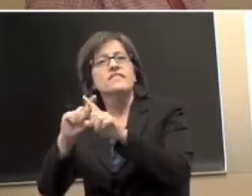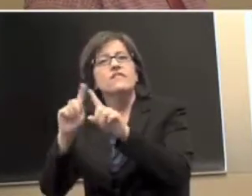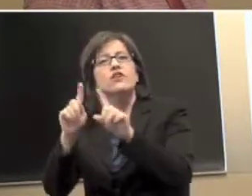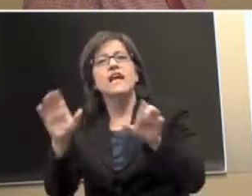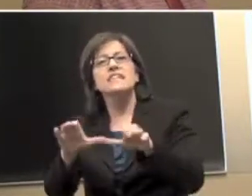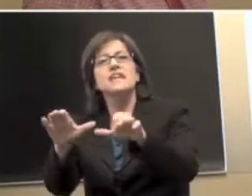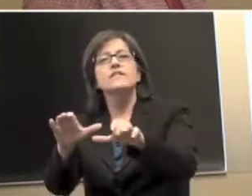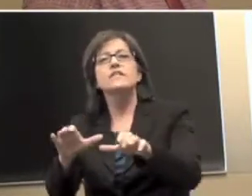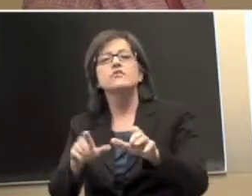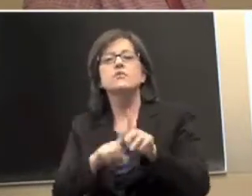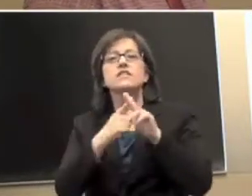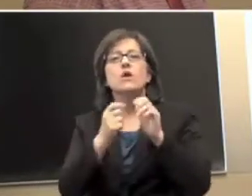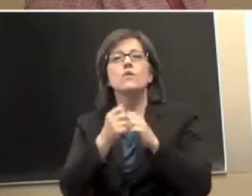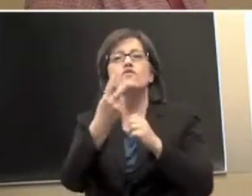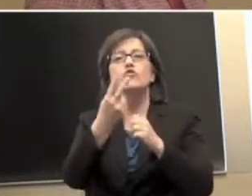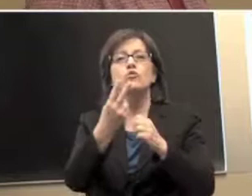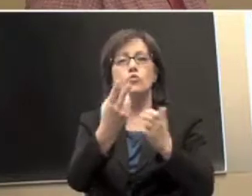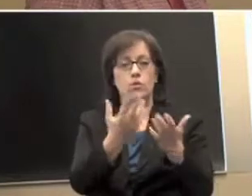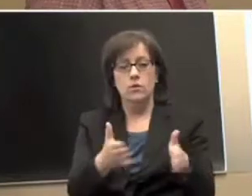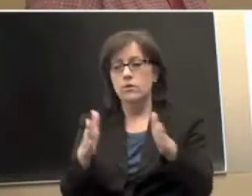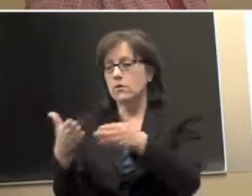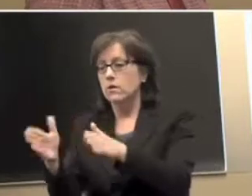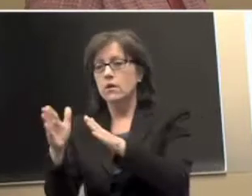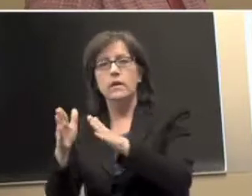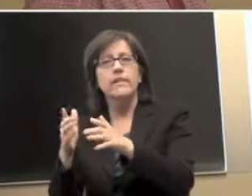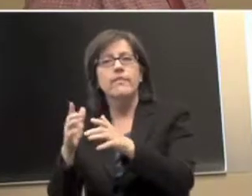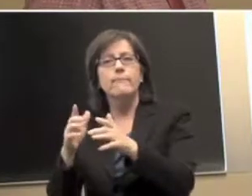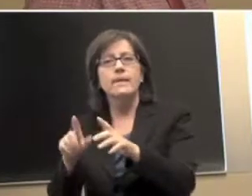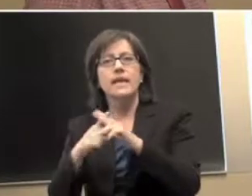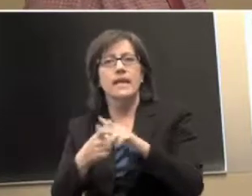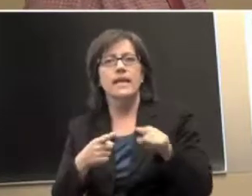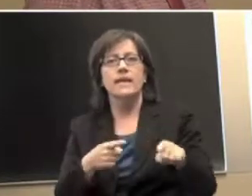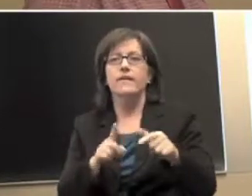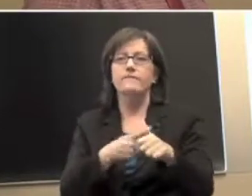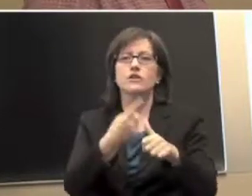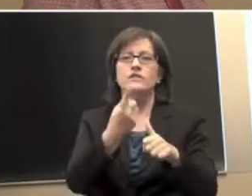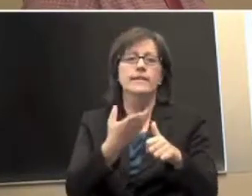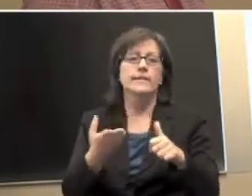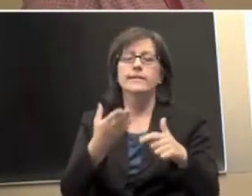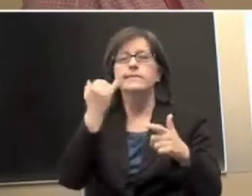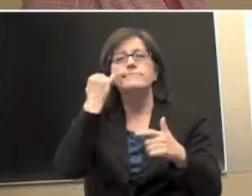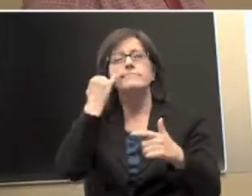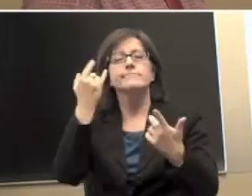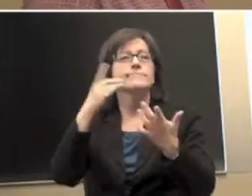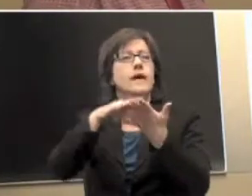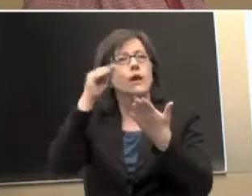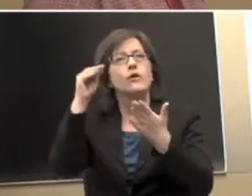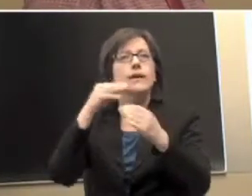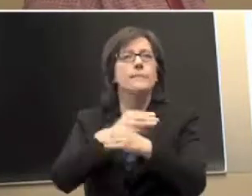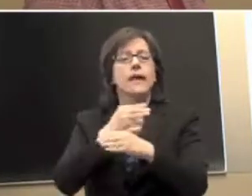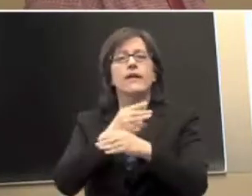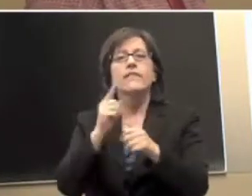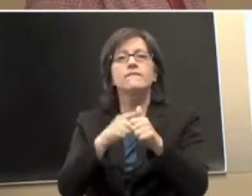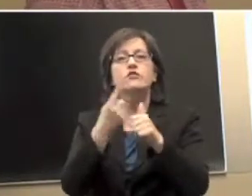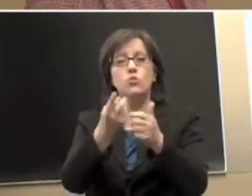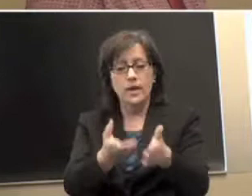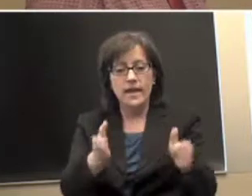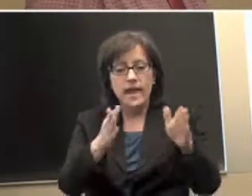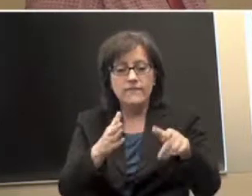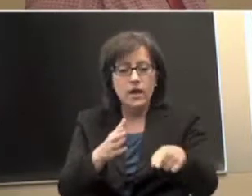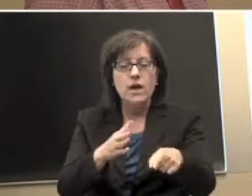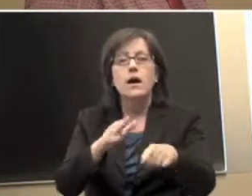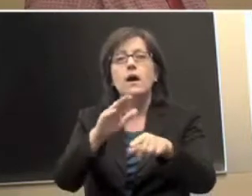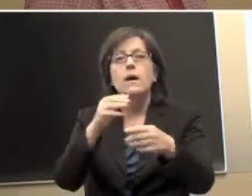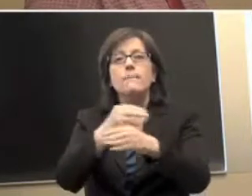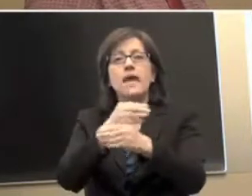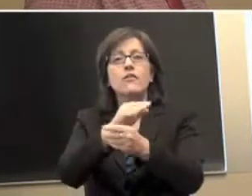with 2 bins in the beginning, and the first bin would have, let's say we're learning about math. The first bin would have a math worksheet that he